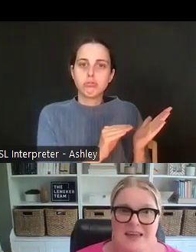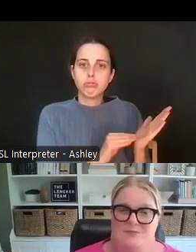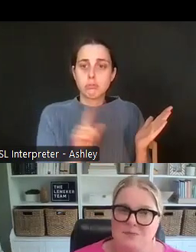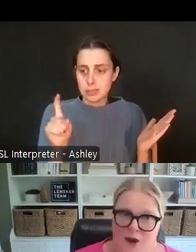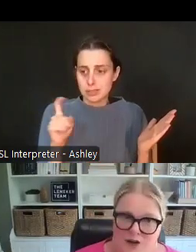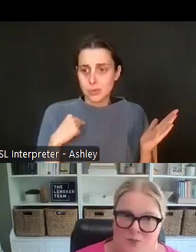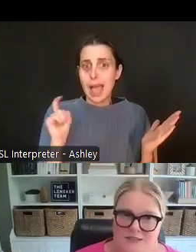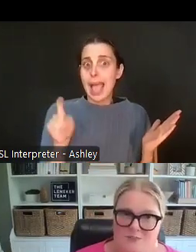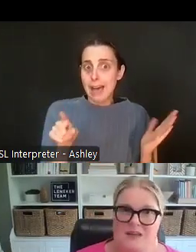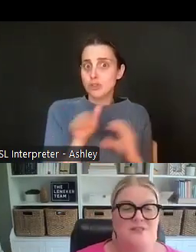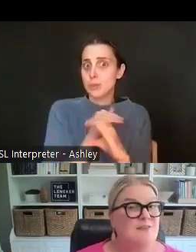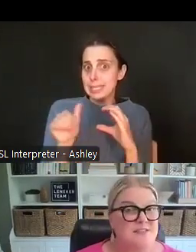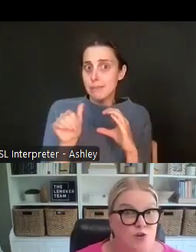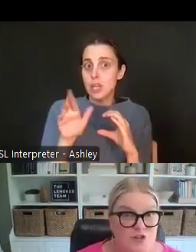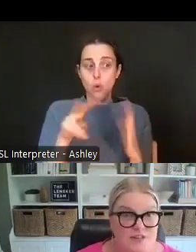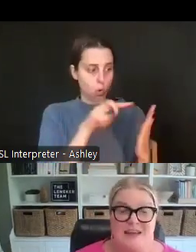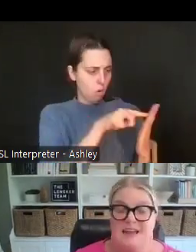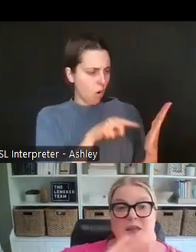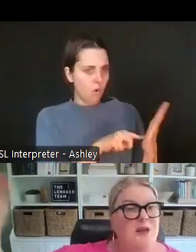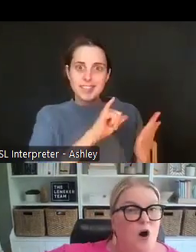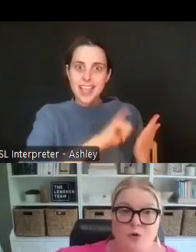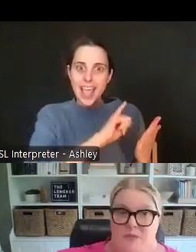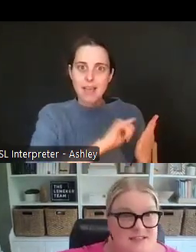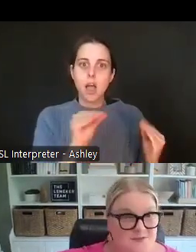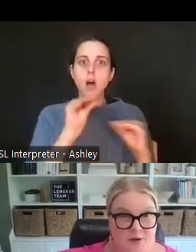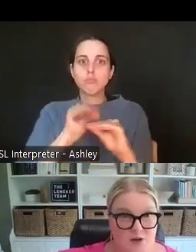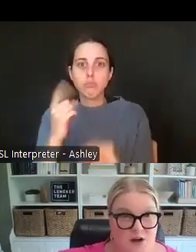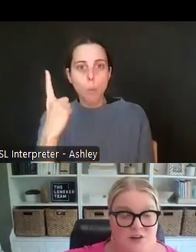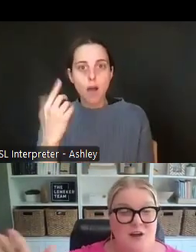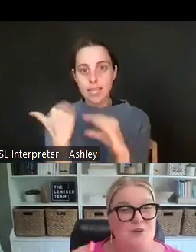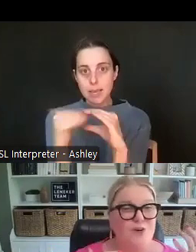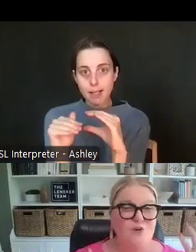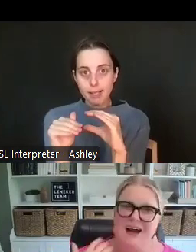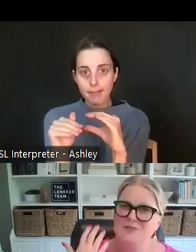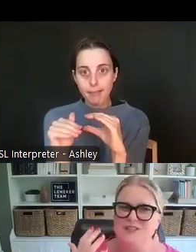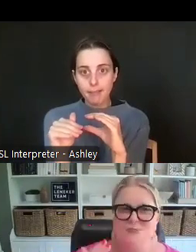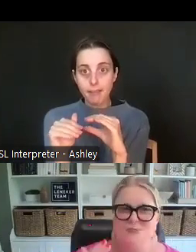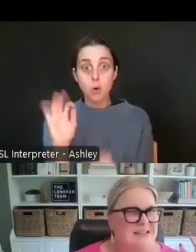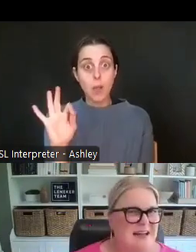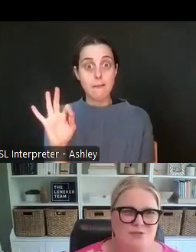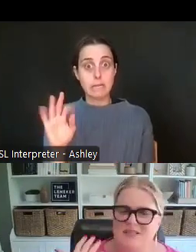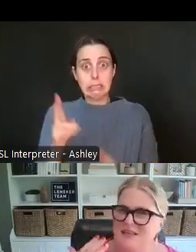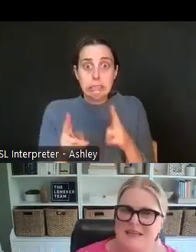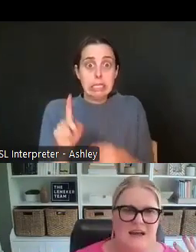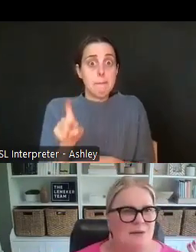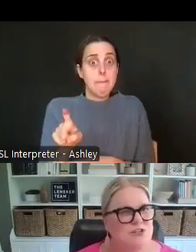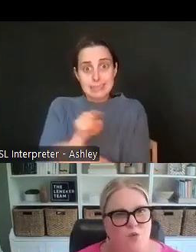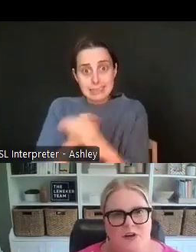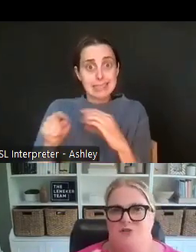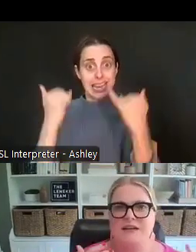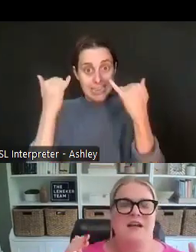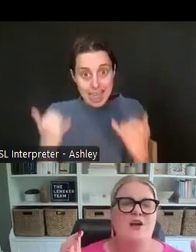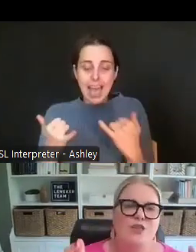something that can be paired up with something else? If it's urgent, then by all means, fire it off. But those, I'm just musing, I'm just thinking, I'm